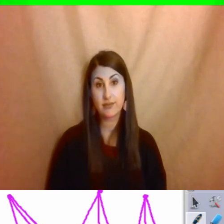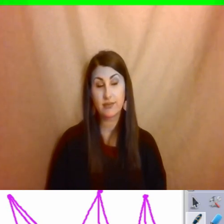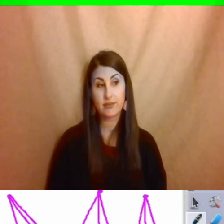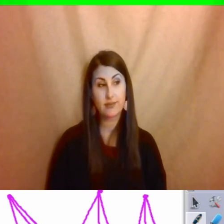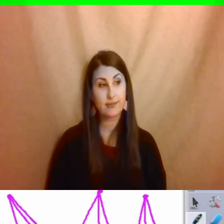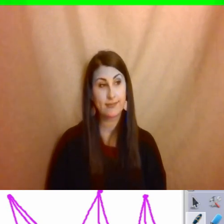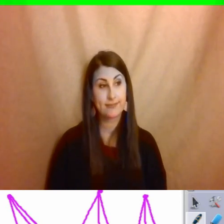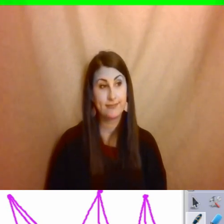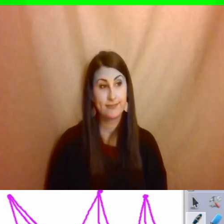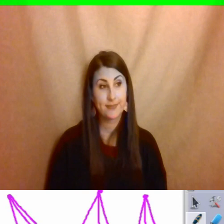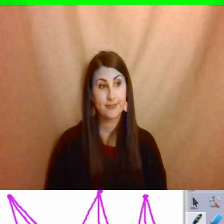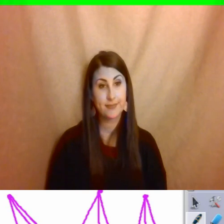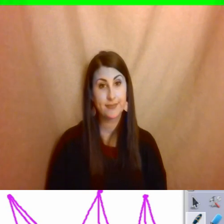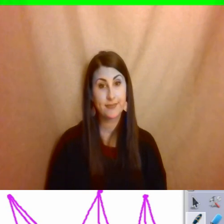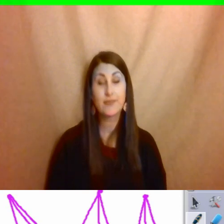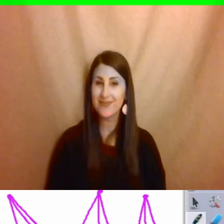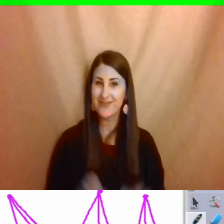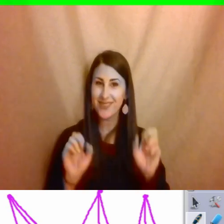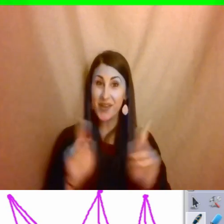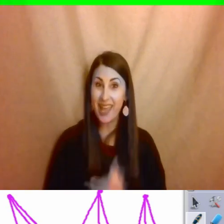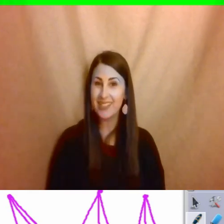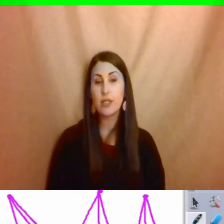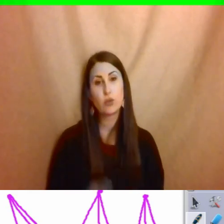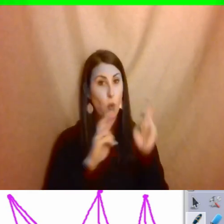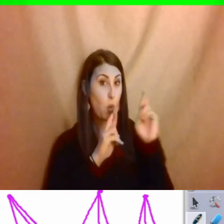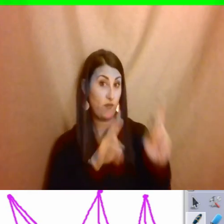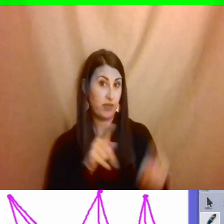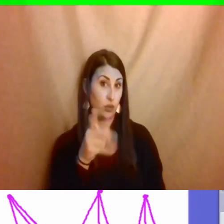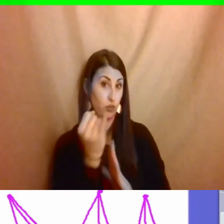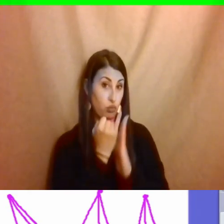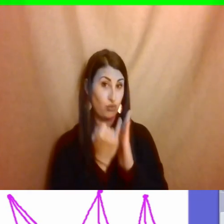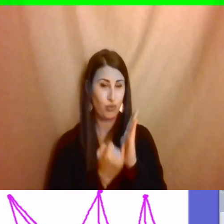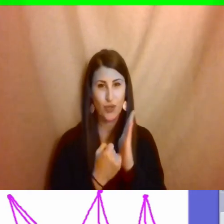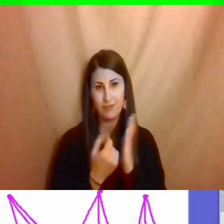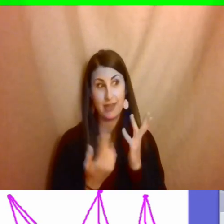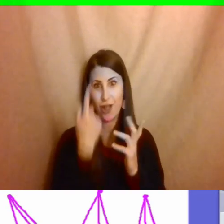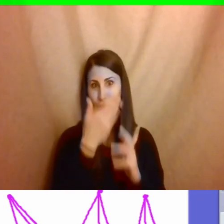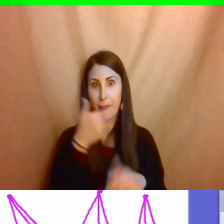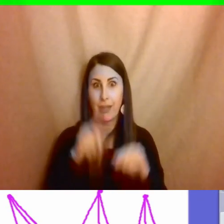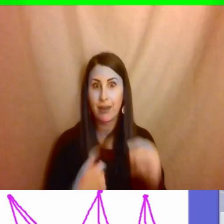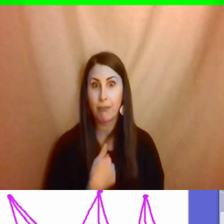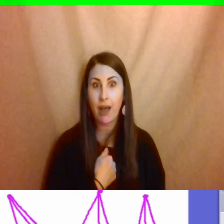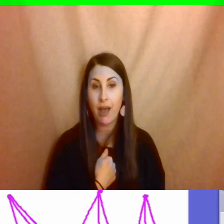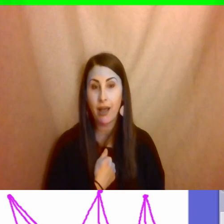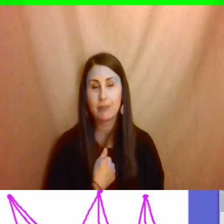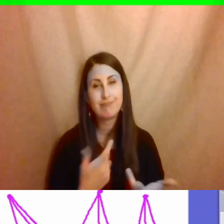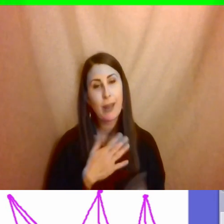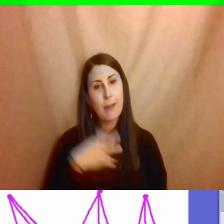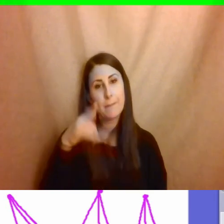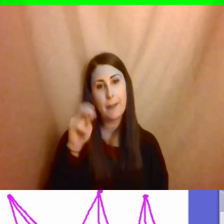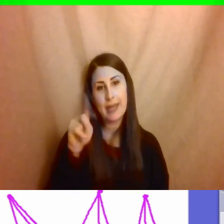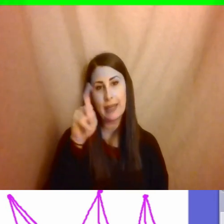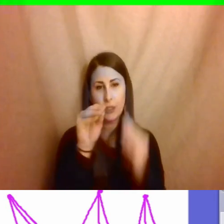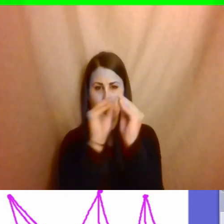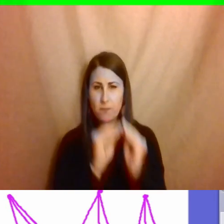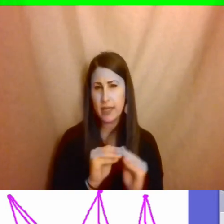All right, so hopefully you drew some that look a little better than mine. Again, I need to calibrate this pen. I'll make sure I do it before the next